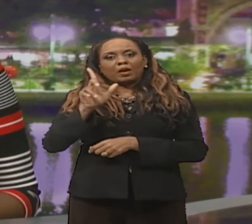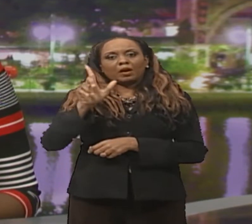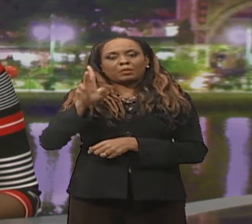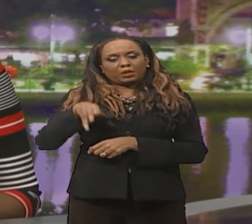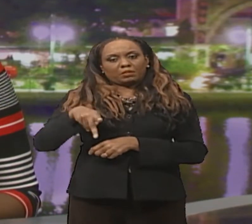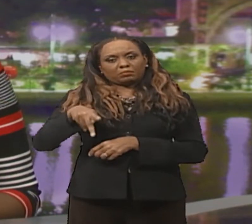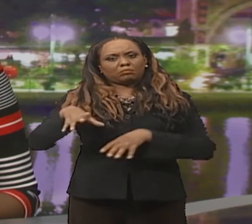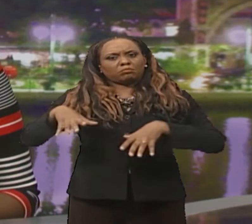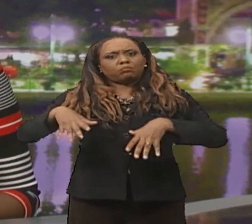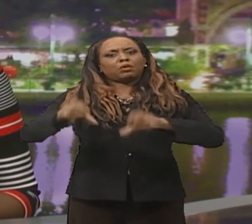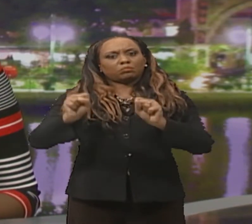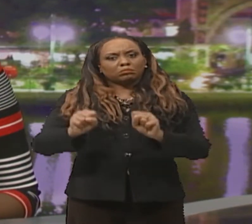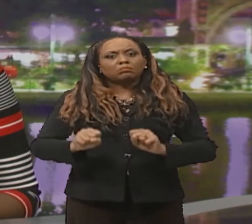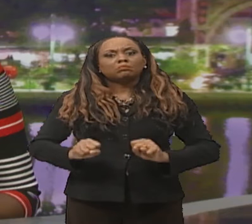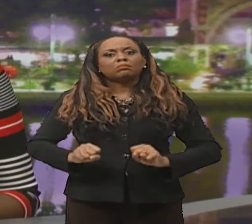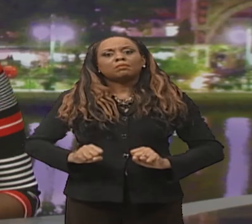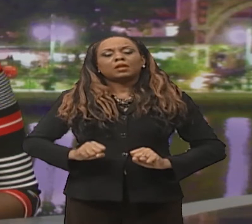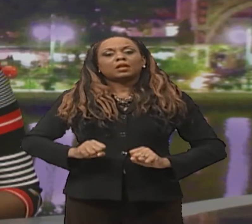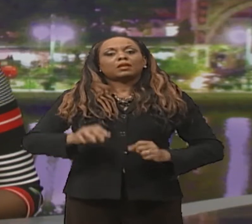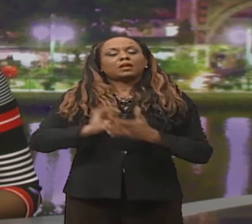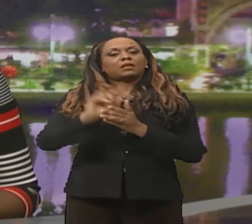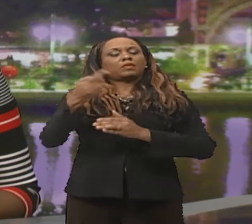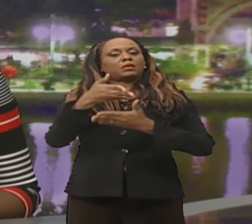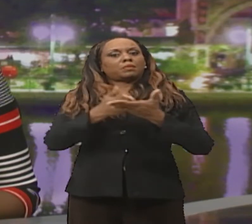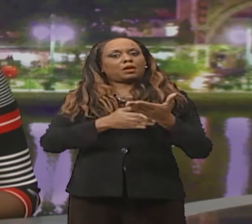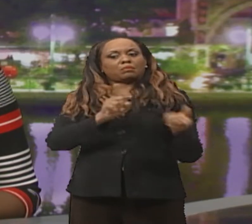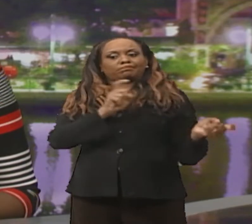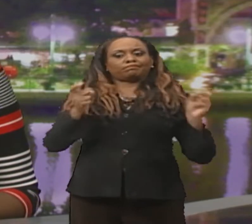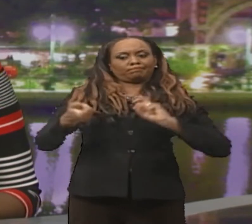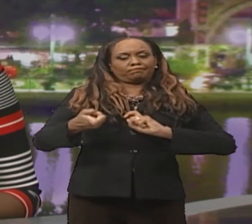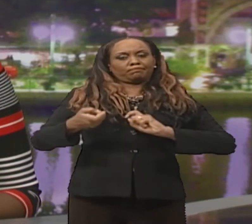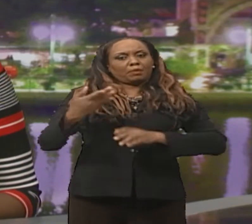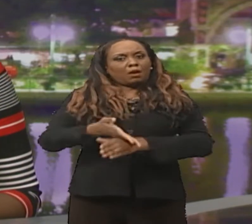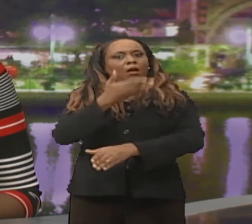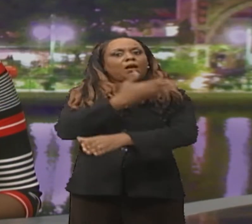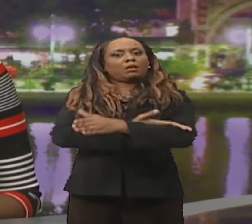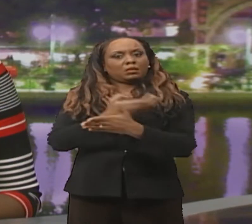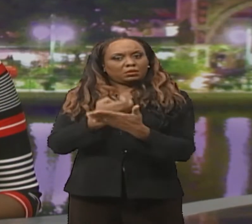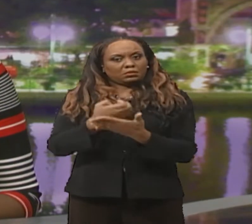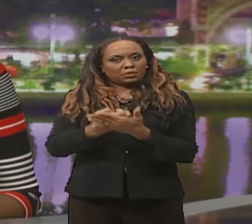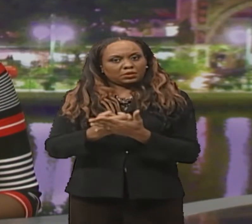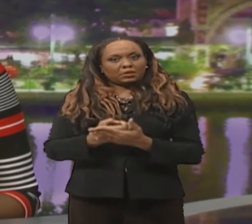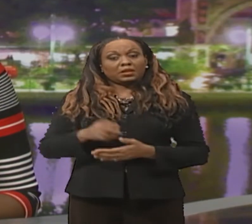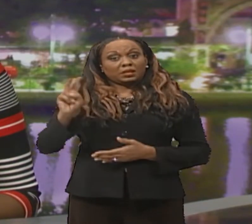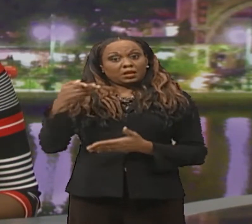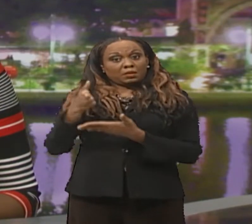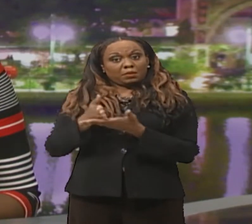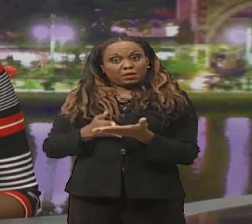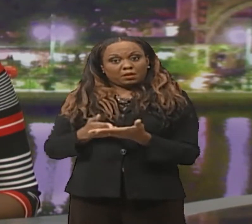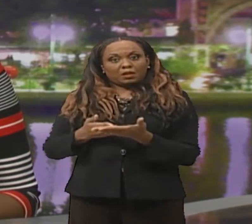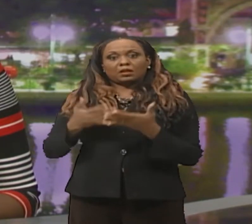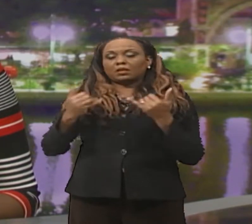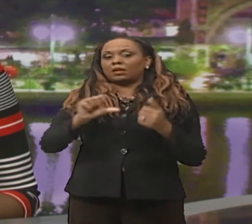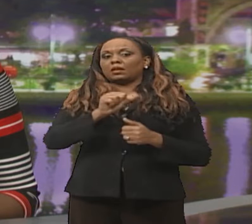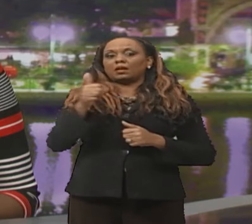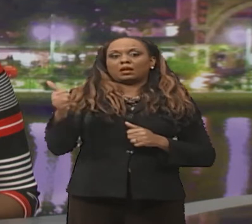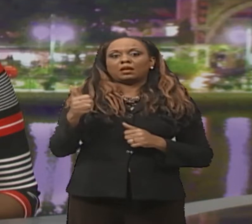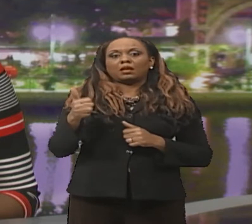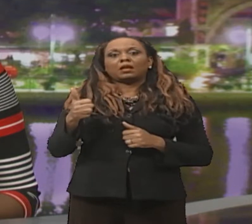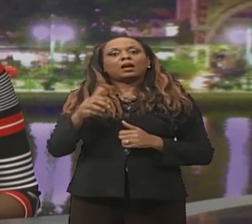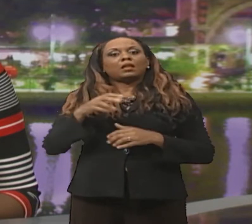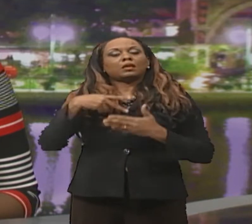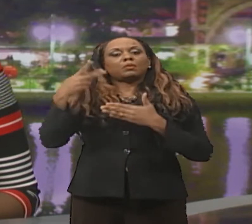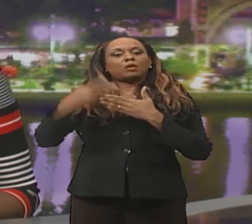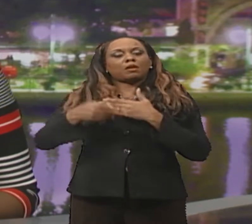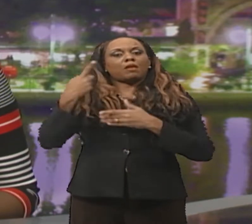phase 1 of restoring the island's economy, and phase 2 is the Barbados Economic Recovery and Transformation, or